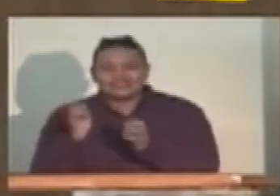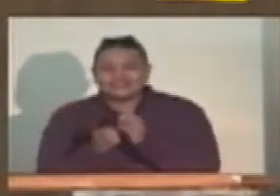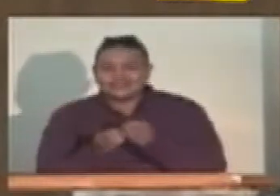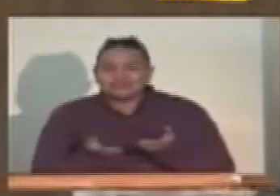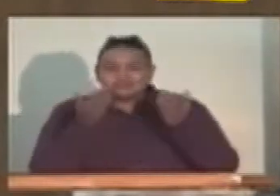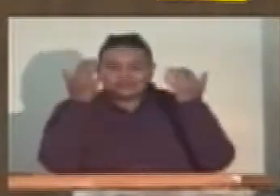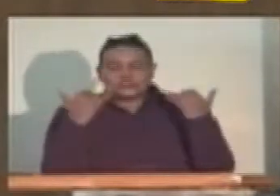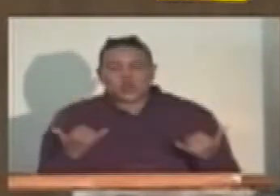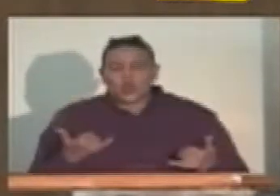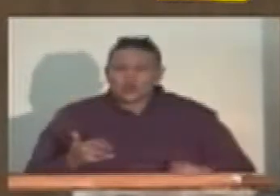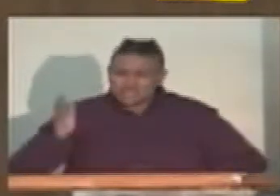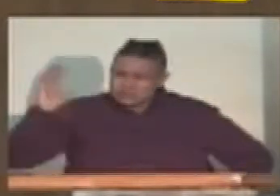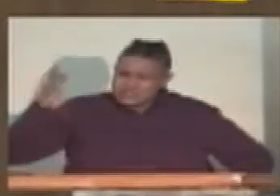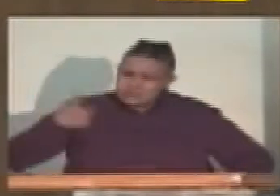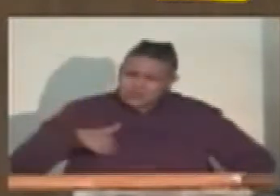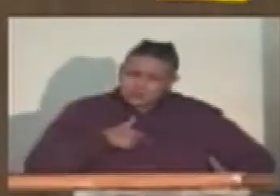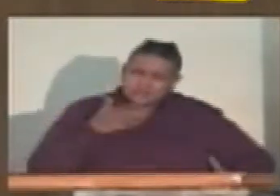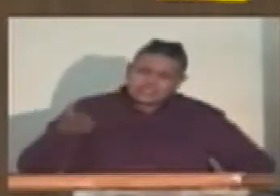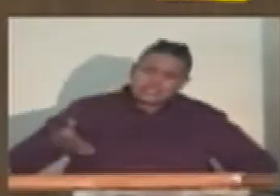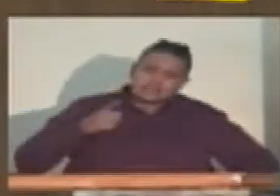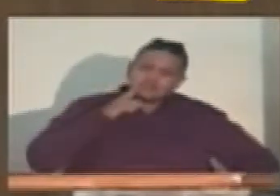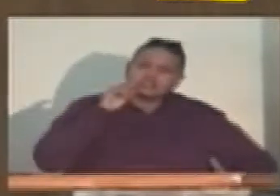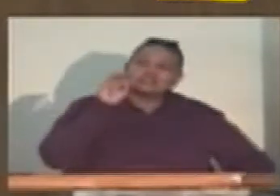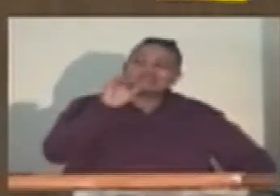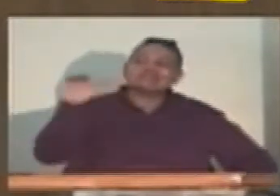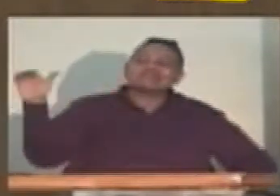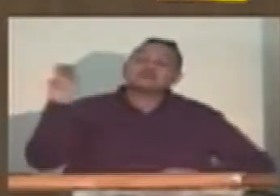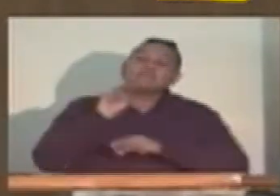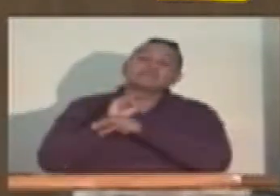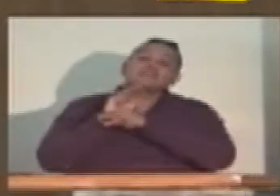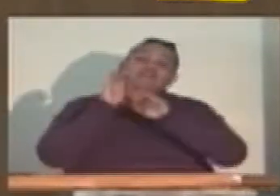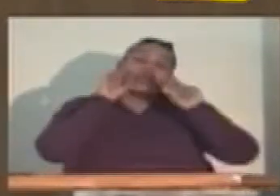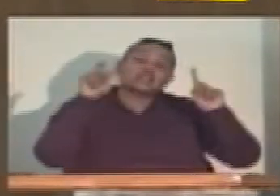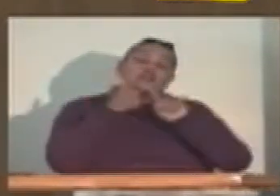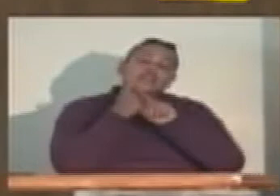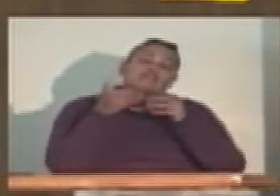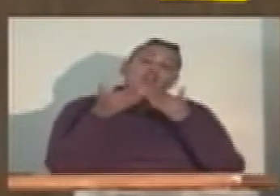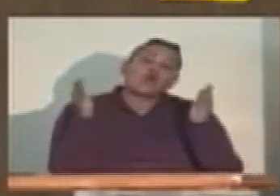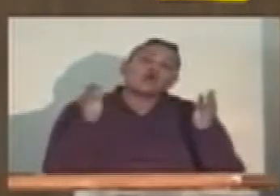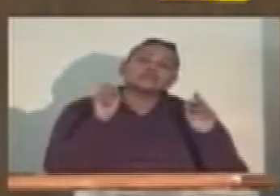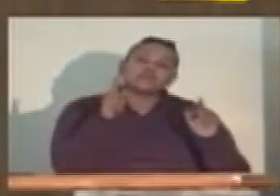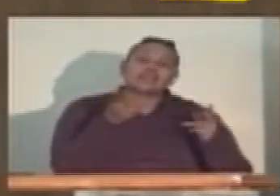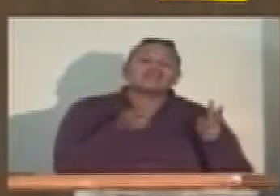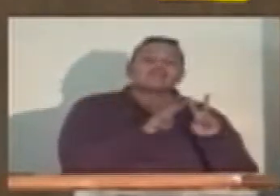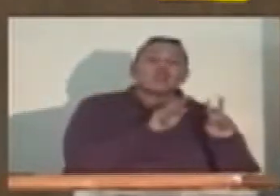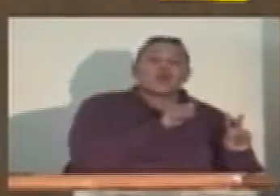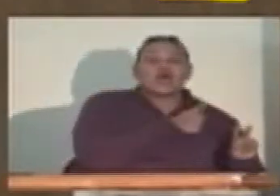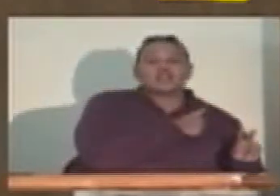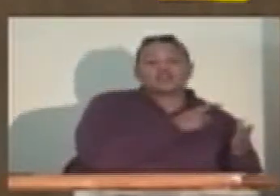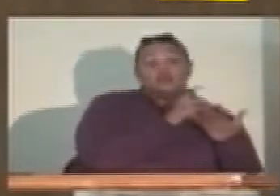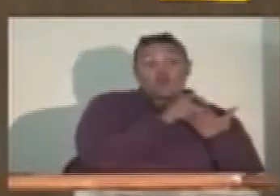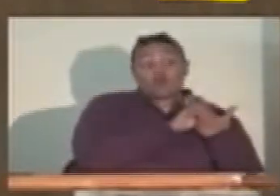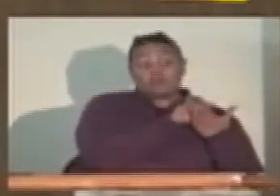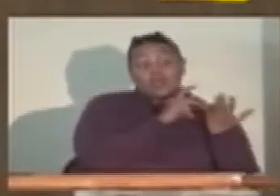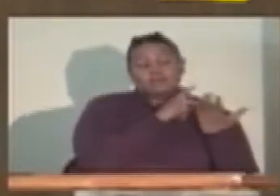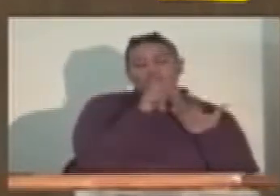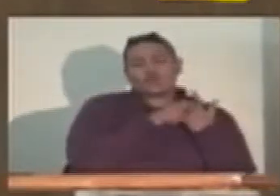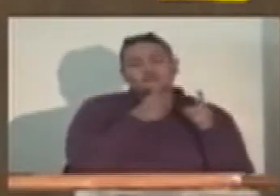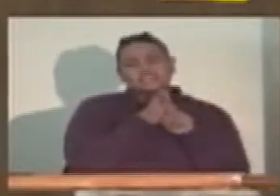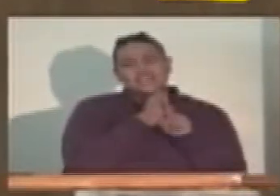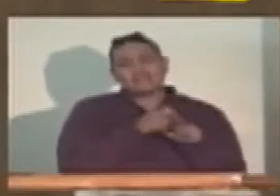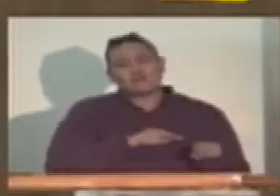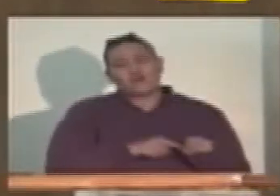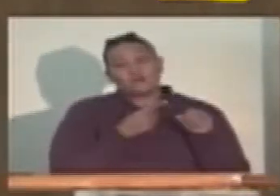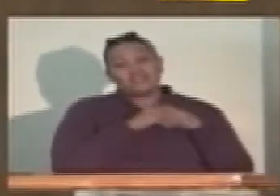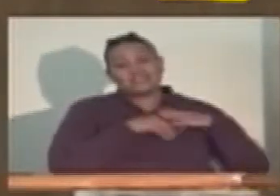Speaker, we on this side are called upon the Honourable Minister of Education to relaunch the Values and Attitudes program. This program must commence